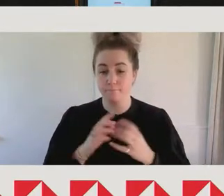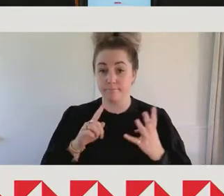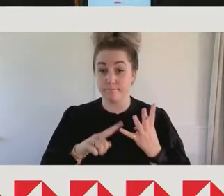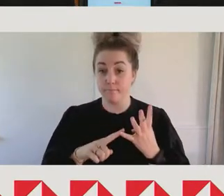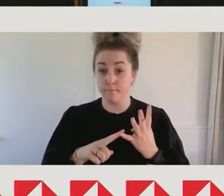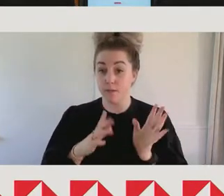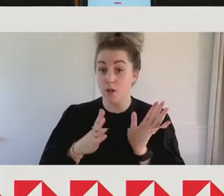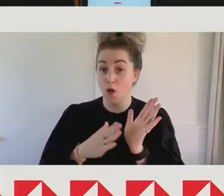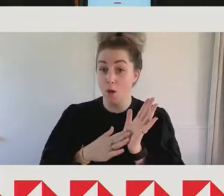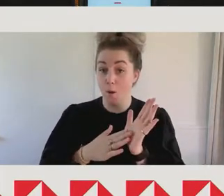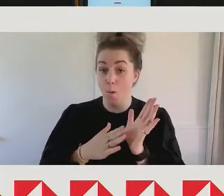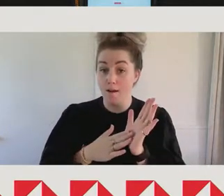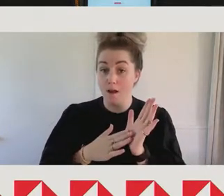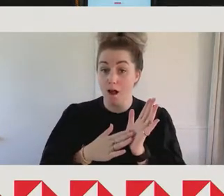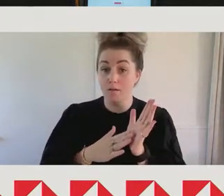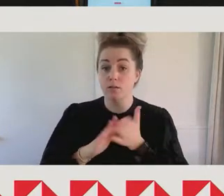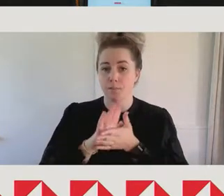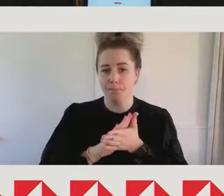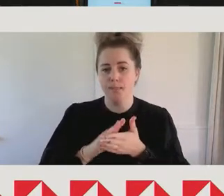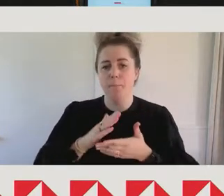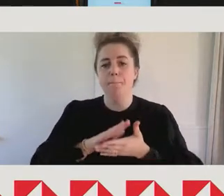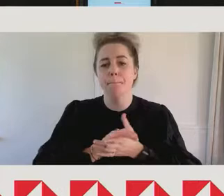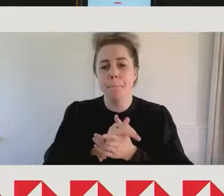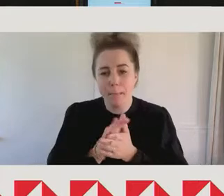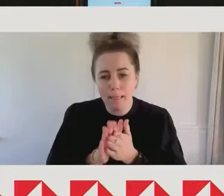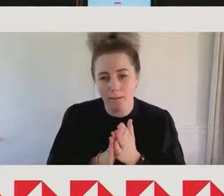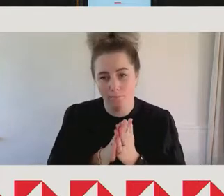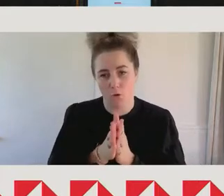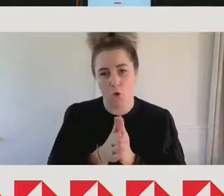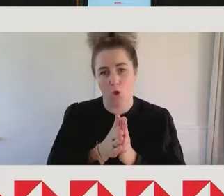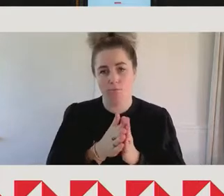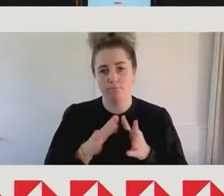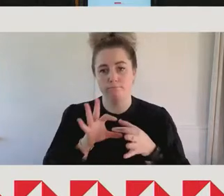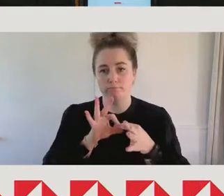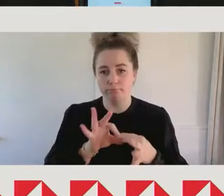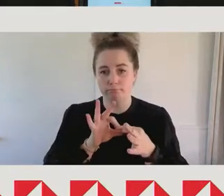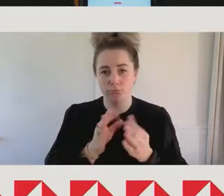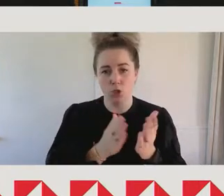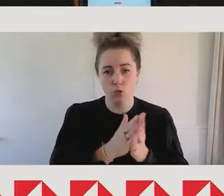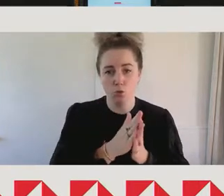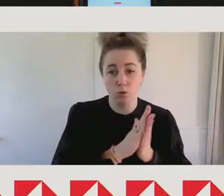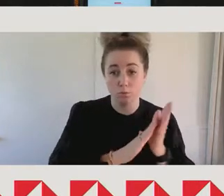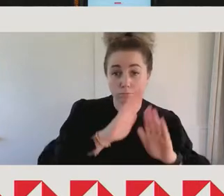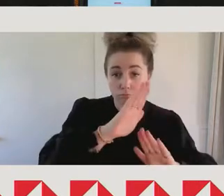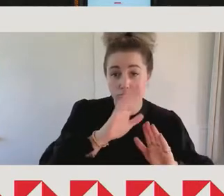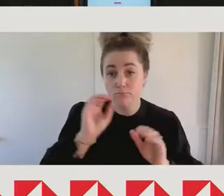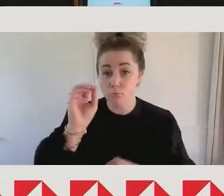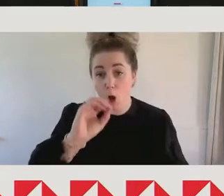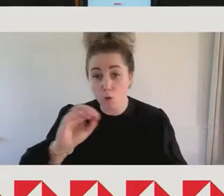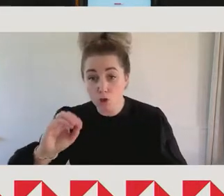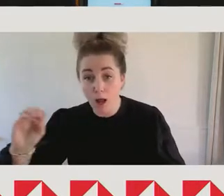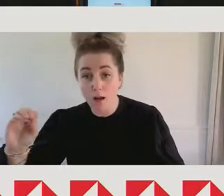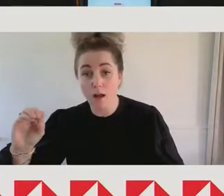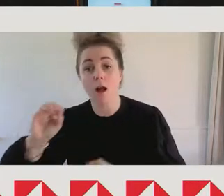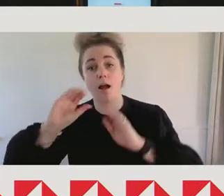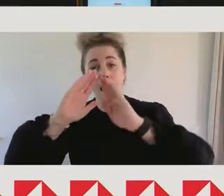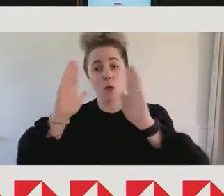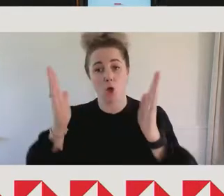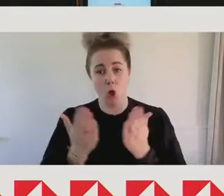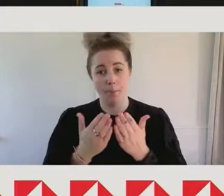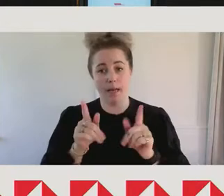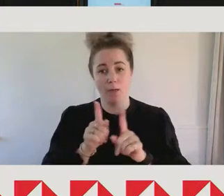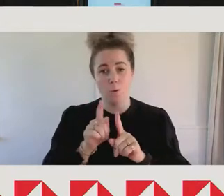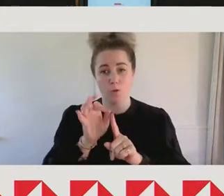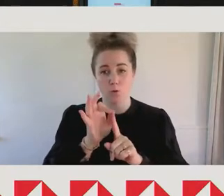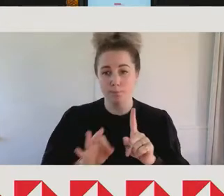Moana meaningful connections across aotearoa Oceania and globally to ensure that pacific Arts are